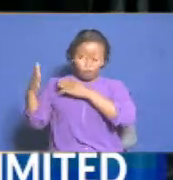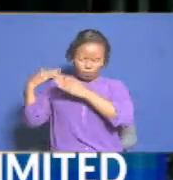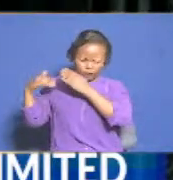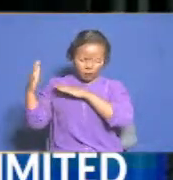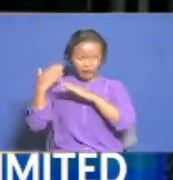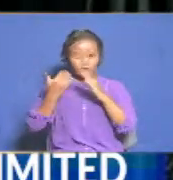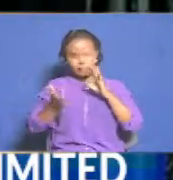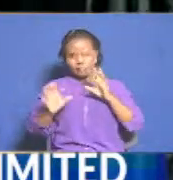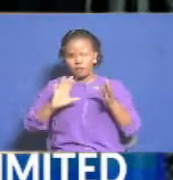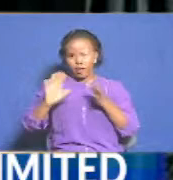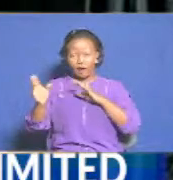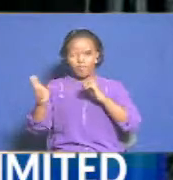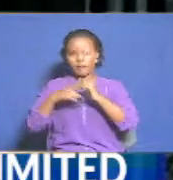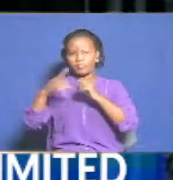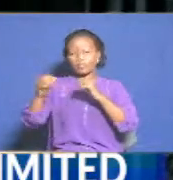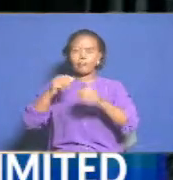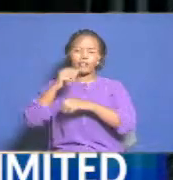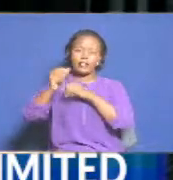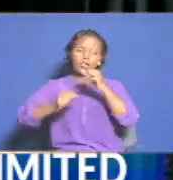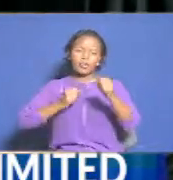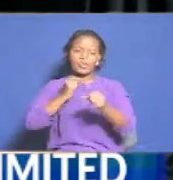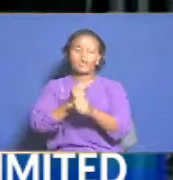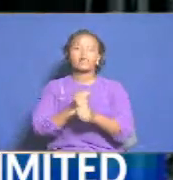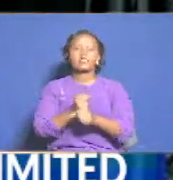almost 70 years.